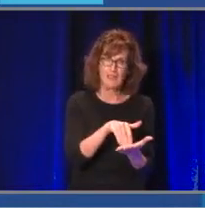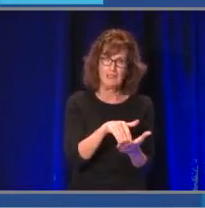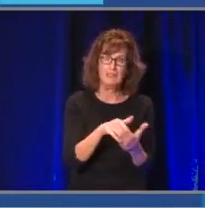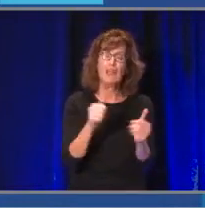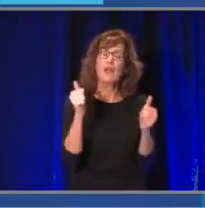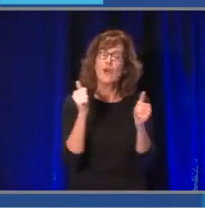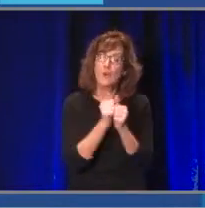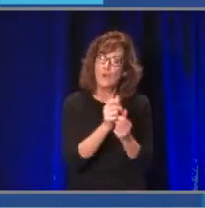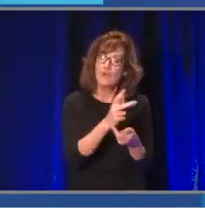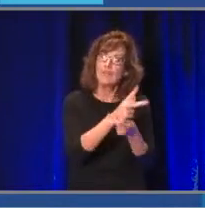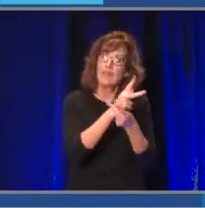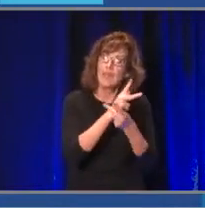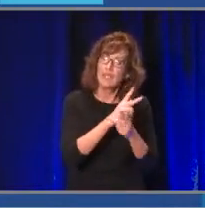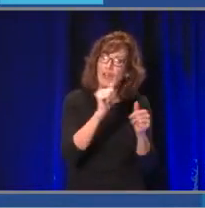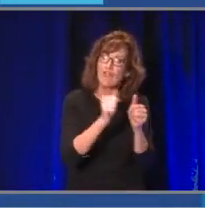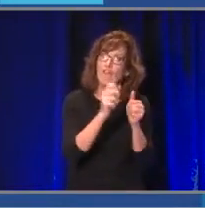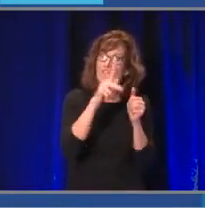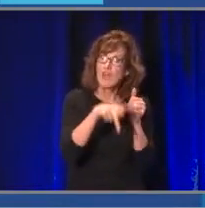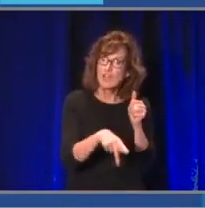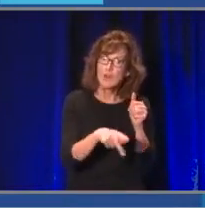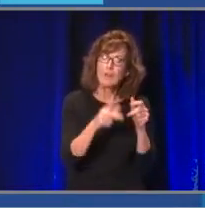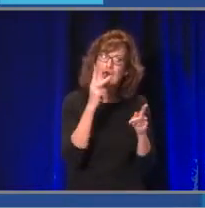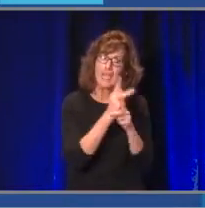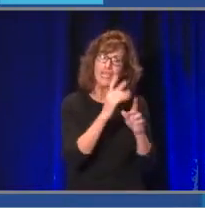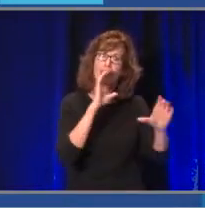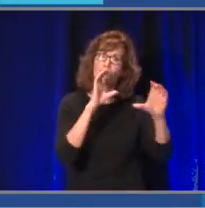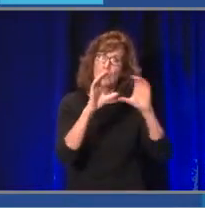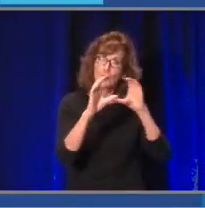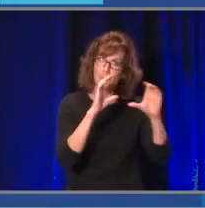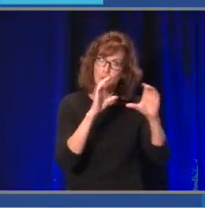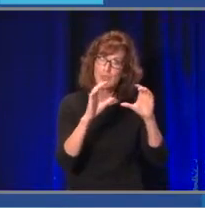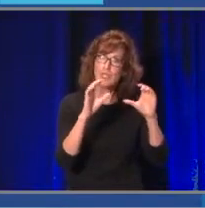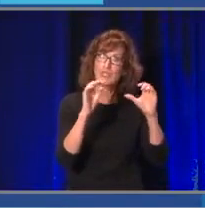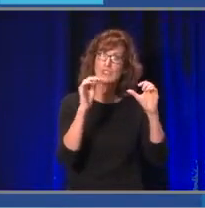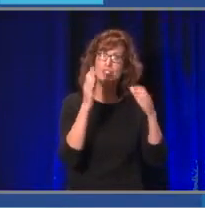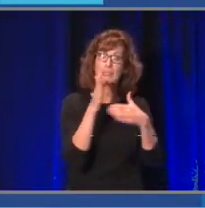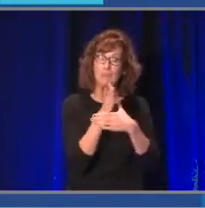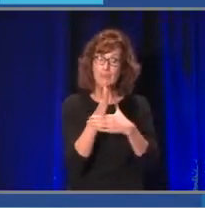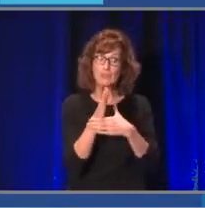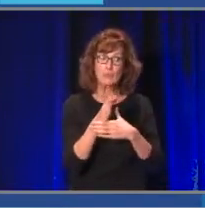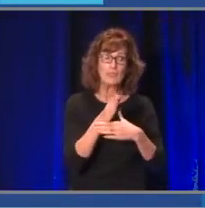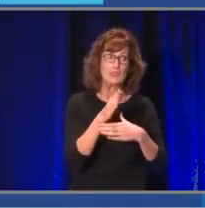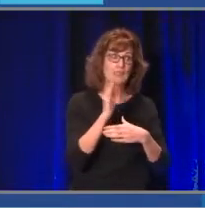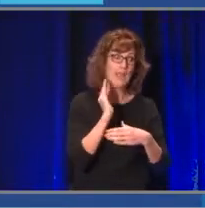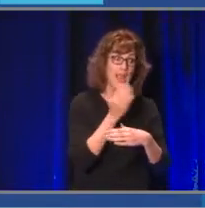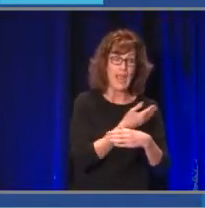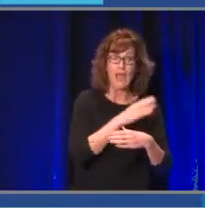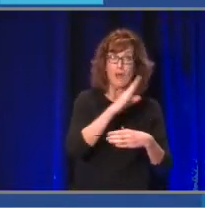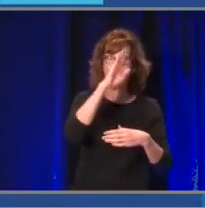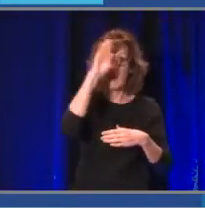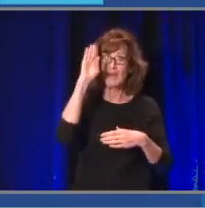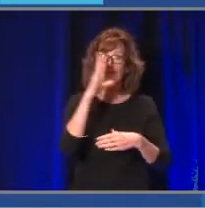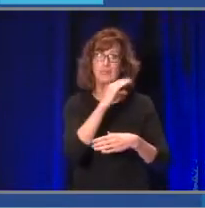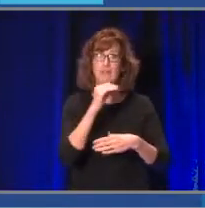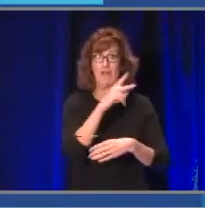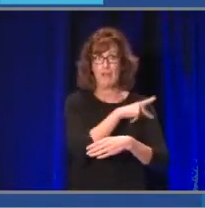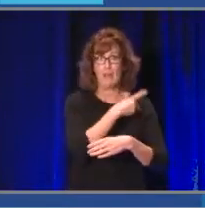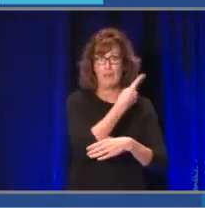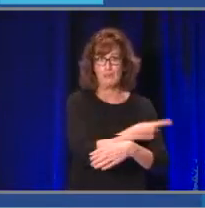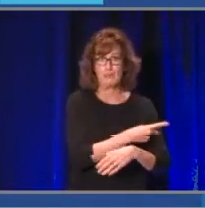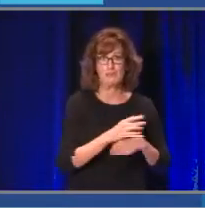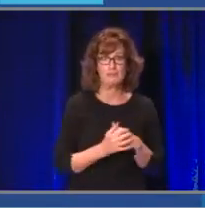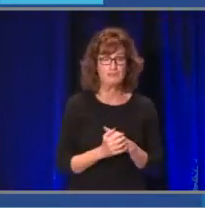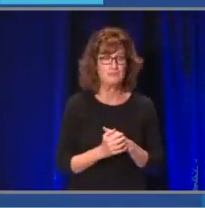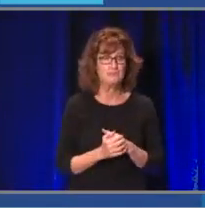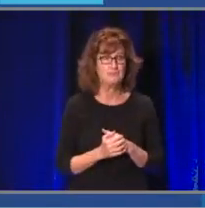is communication between the patient and our institution and the physicians. I think that's how we do it. Yeah. I mean, I think one of the things I would sort